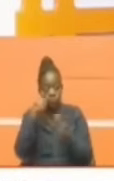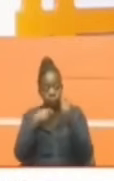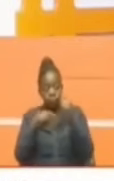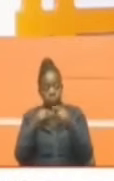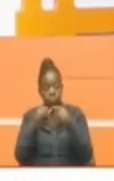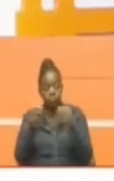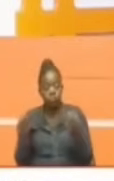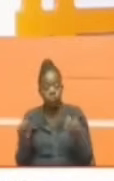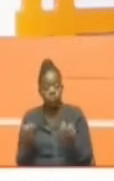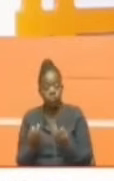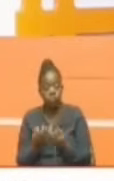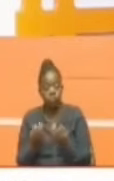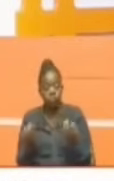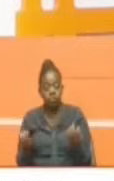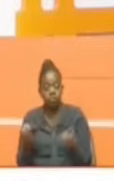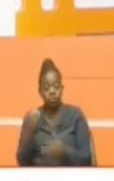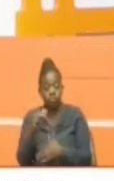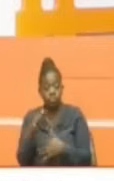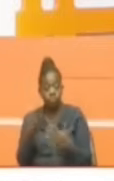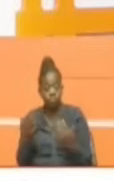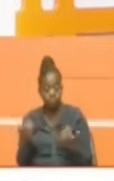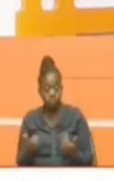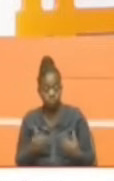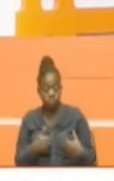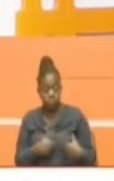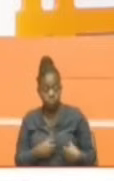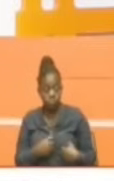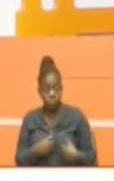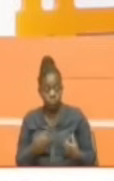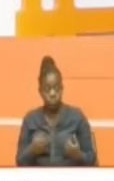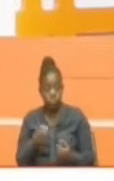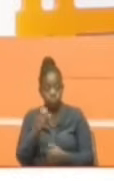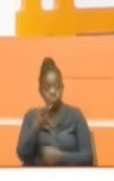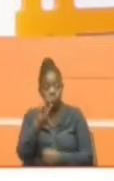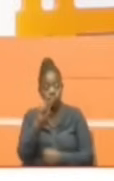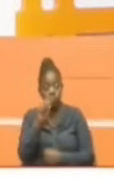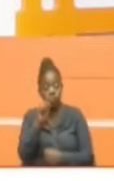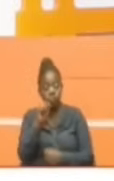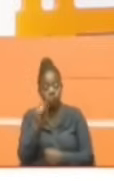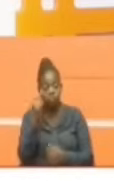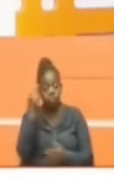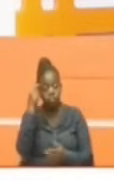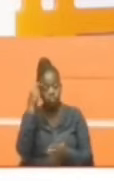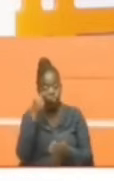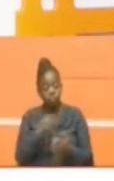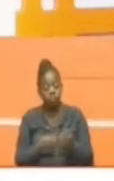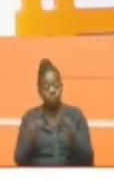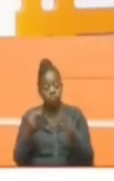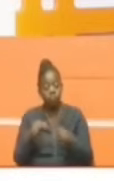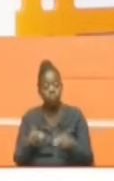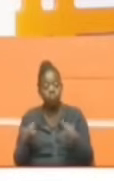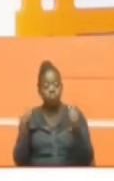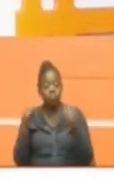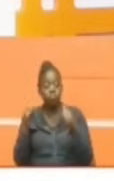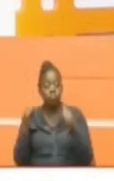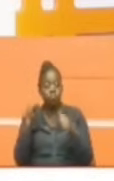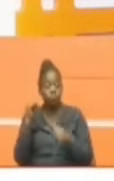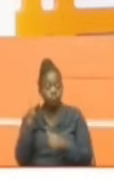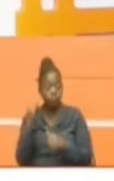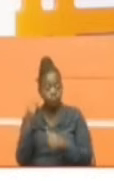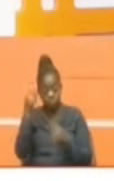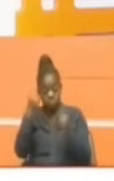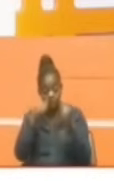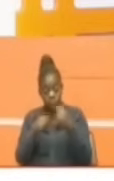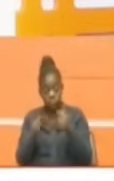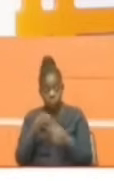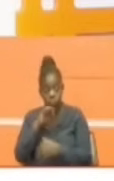ne famire yabadde muganzi we kati omugenzi Rafael Okiot olwa byonna ebitatambudde bulungi mu kukungubagira omugenzi